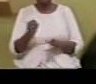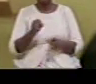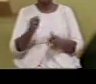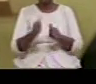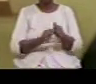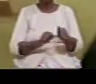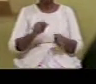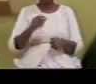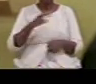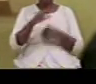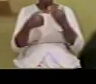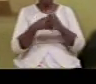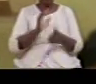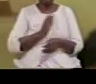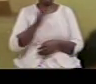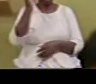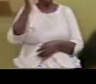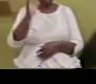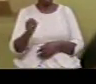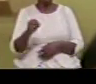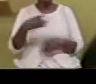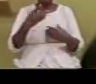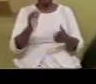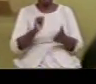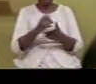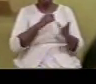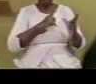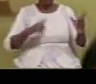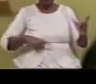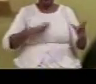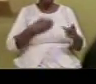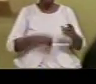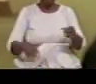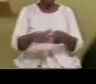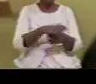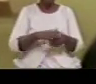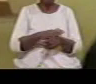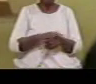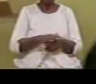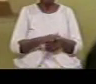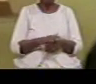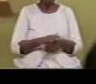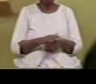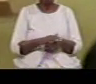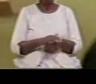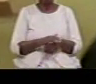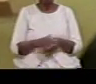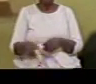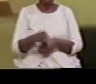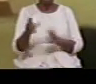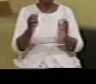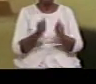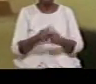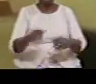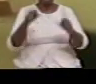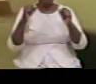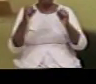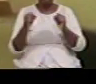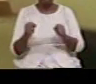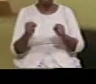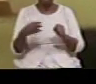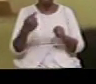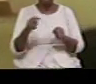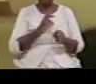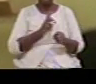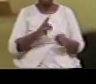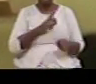our ministers, the Lord will envelop them with his power. The Lord will speak